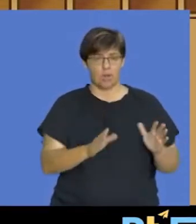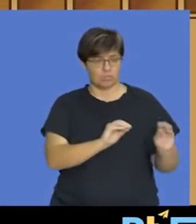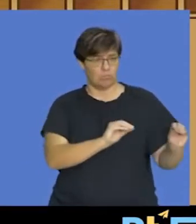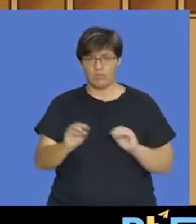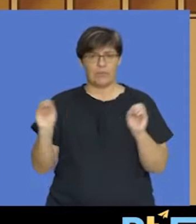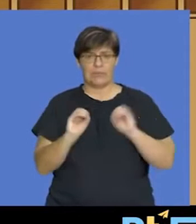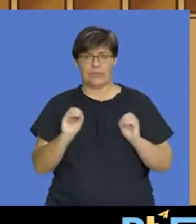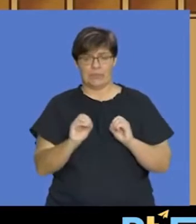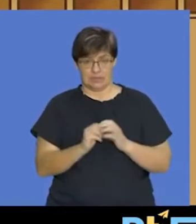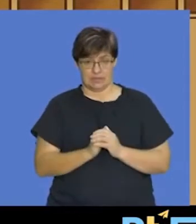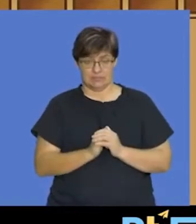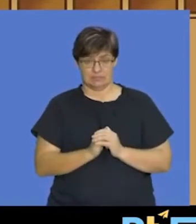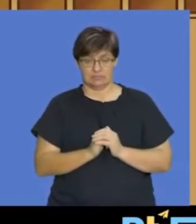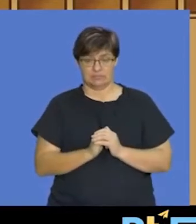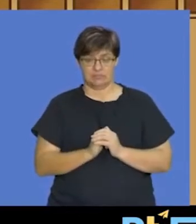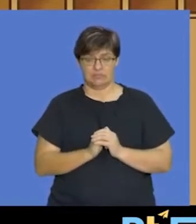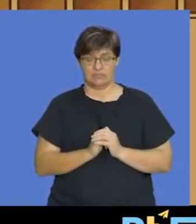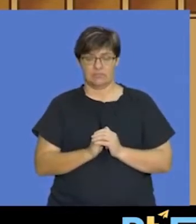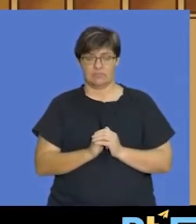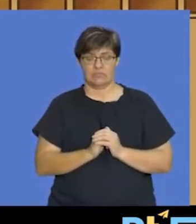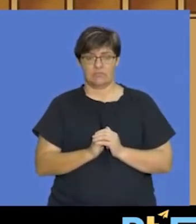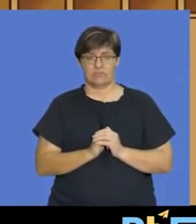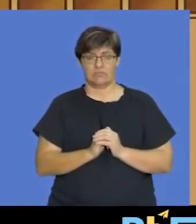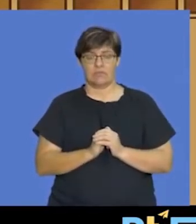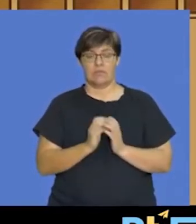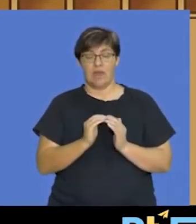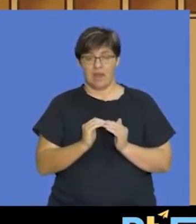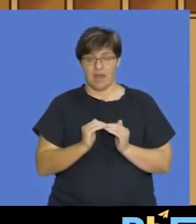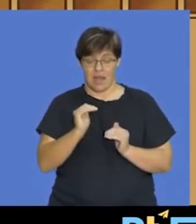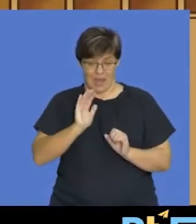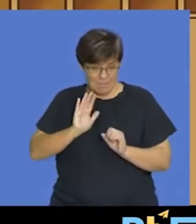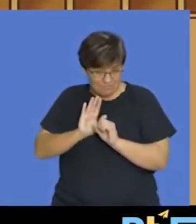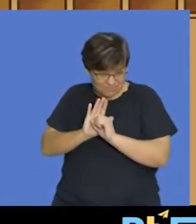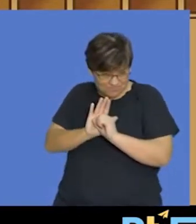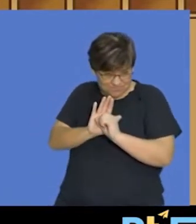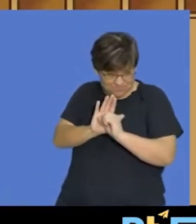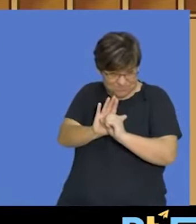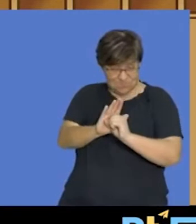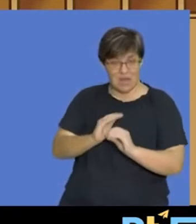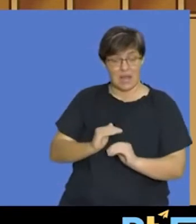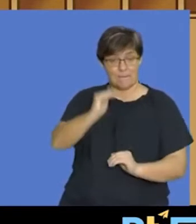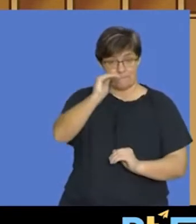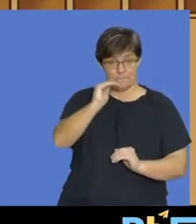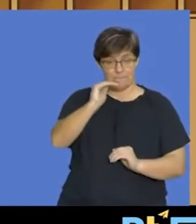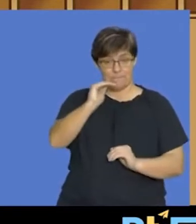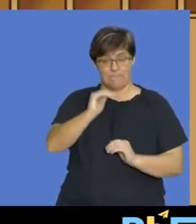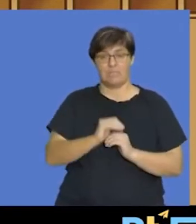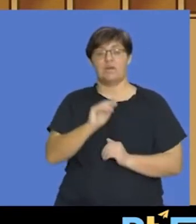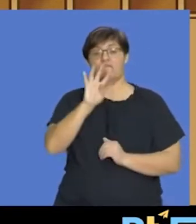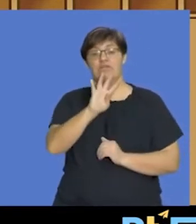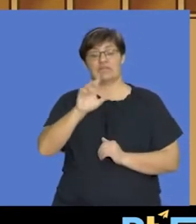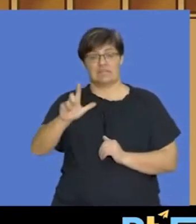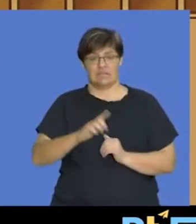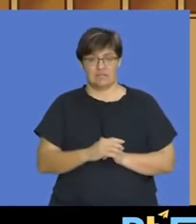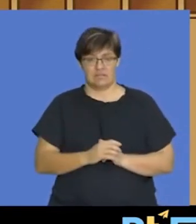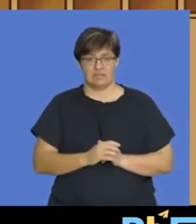isn't moving. As I increase the applied force, if you look carefully, applied force is now